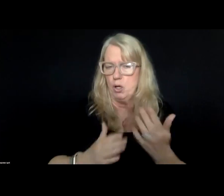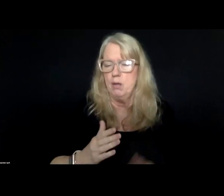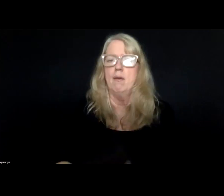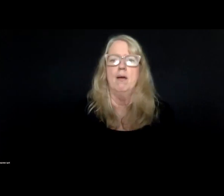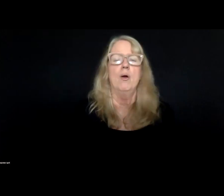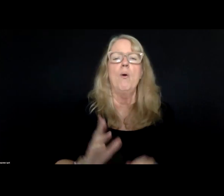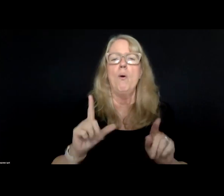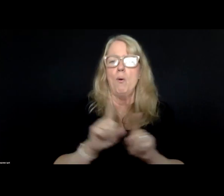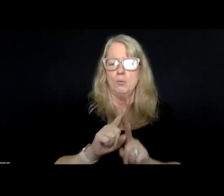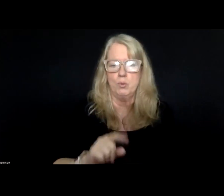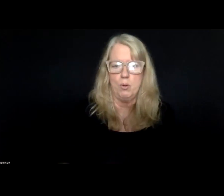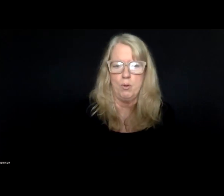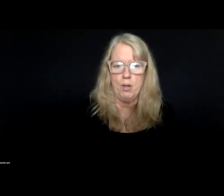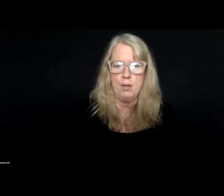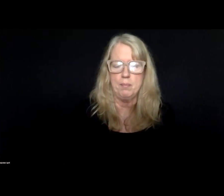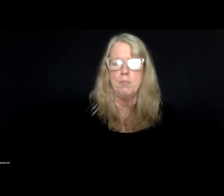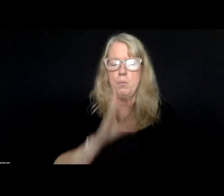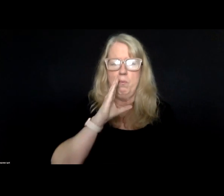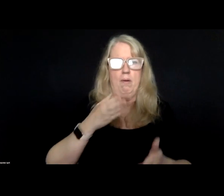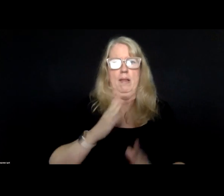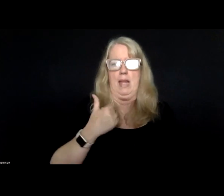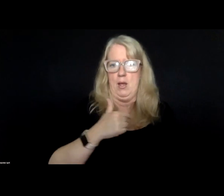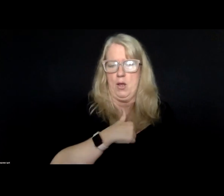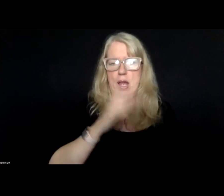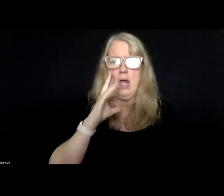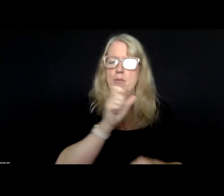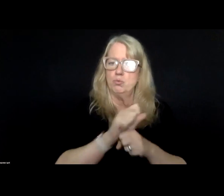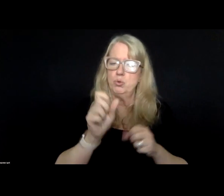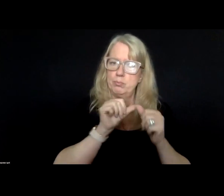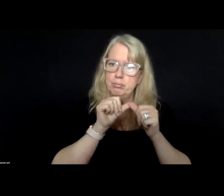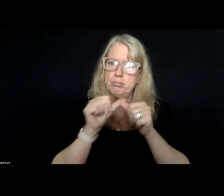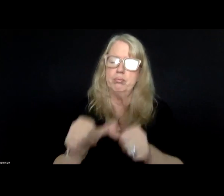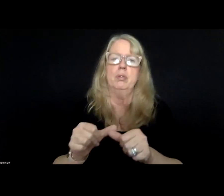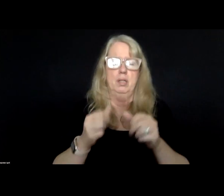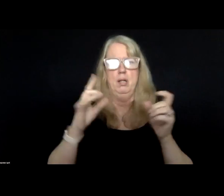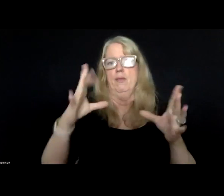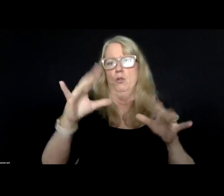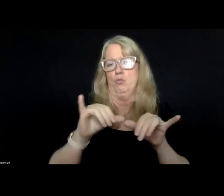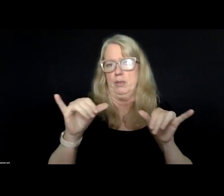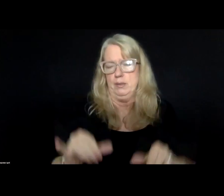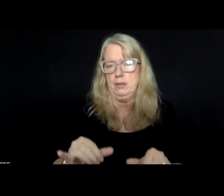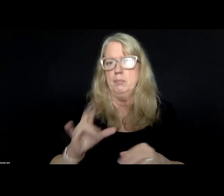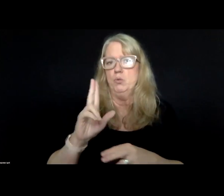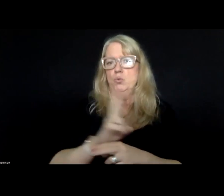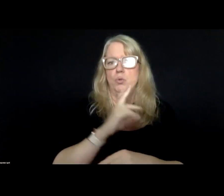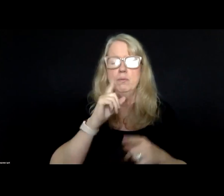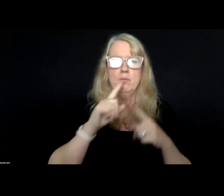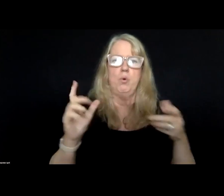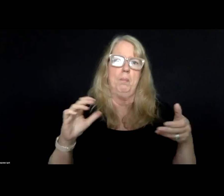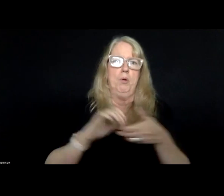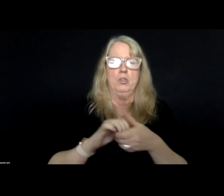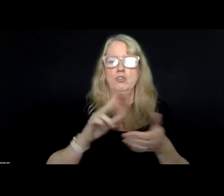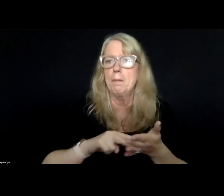also allows us to work throughout the crisis system using the partnership. That